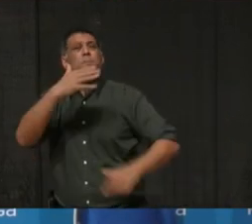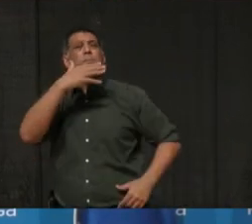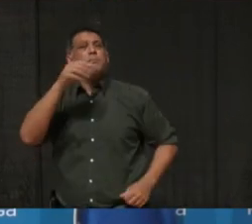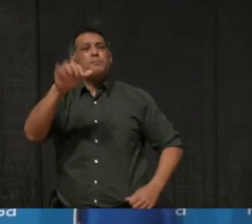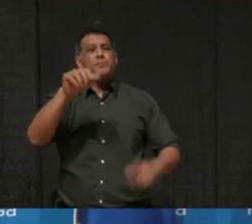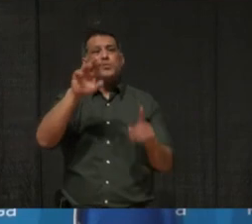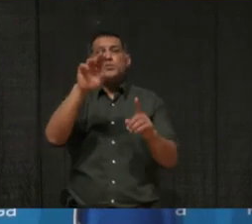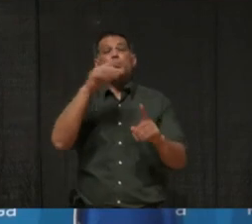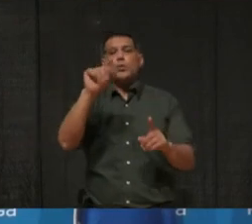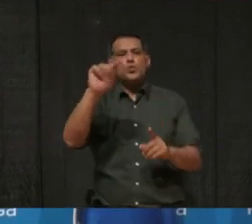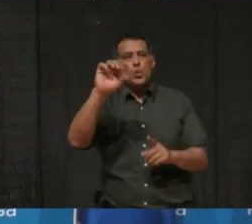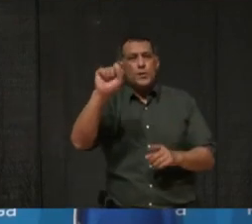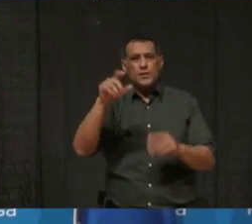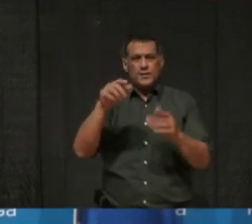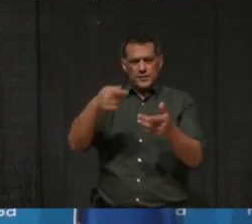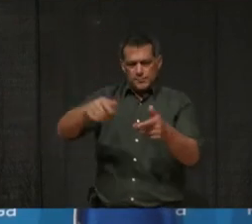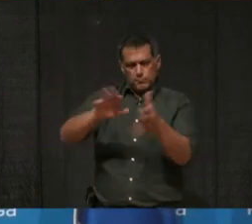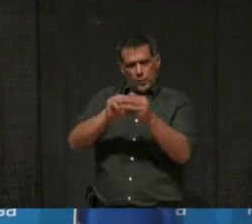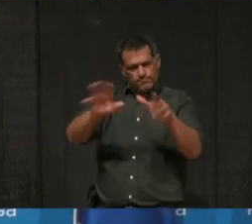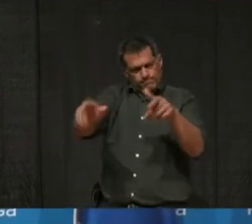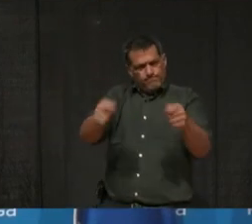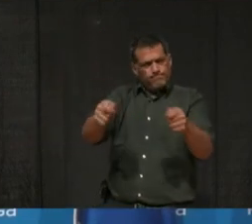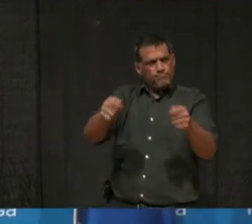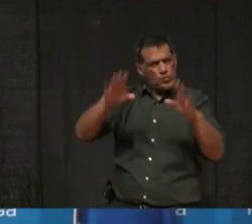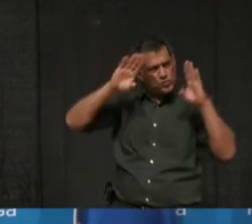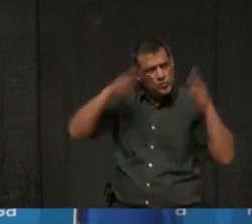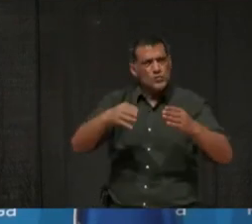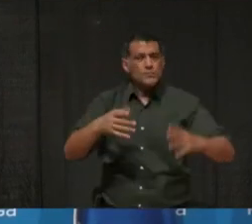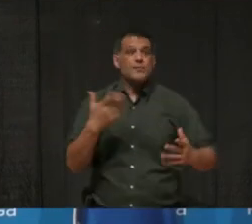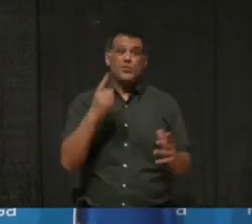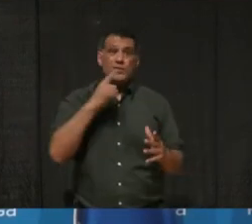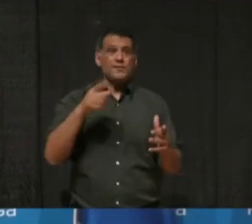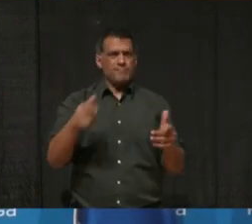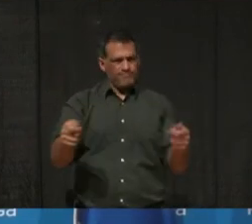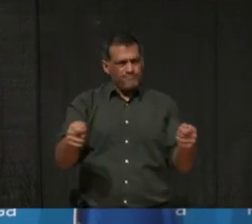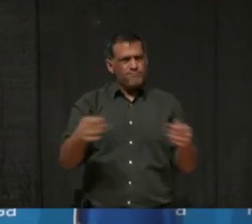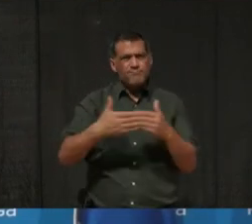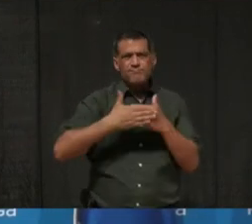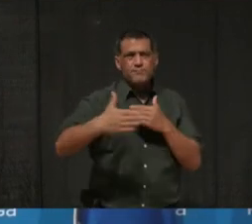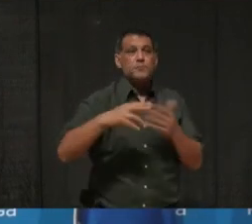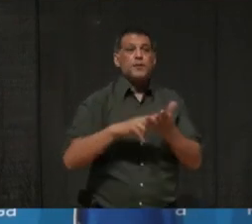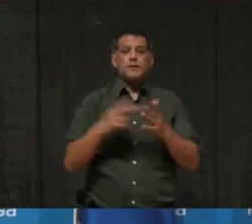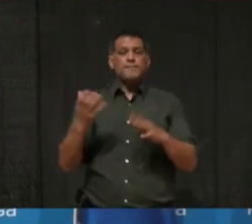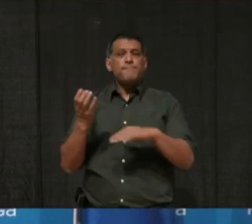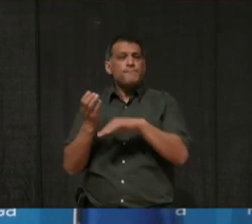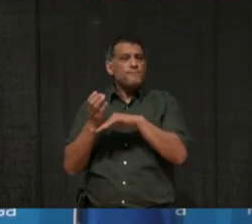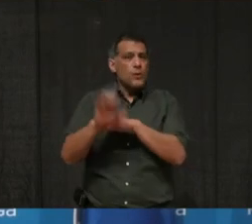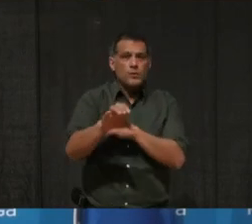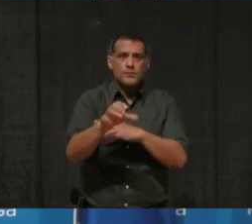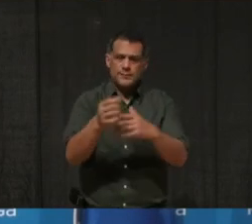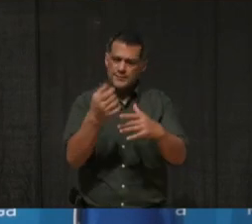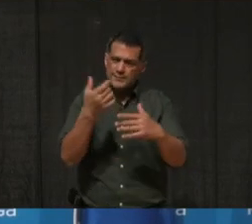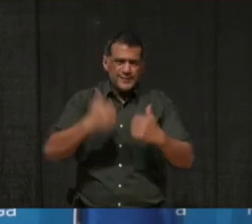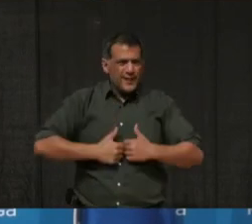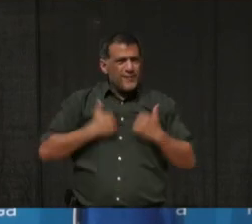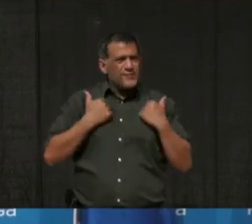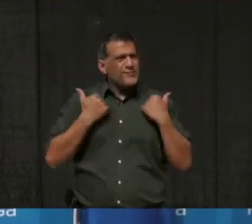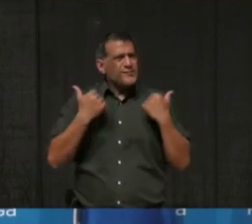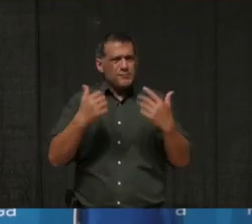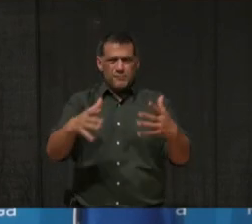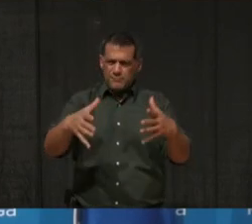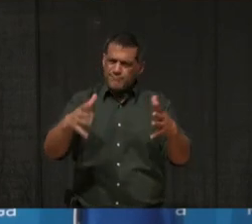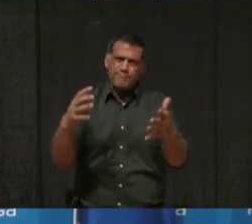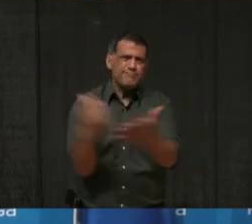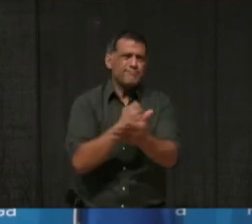of COVID-19. It's an investment that can save lives and allow us to begin the